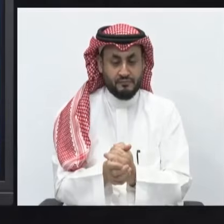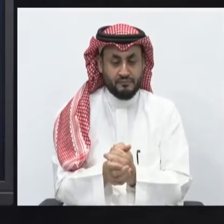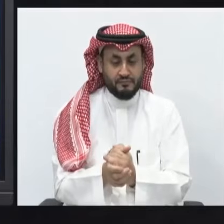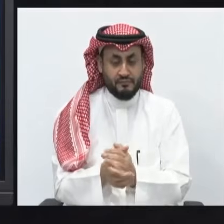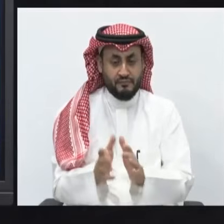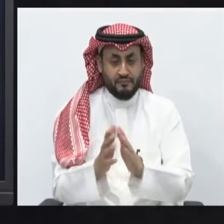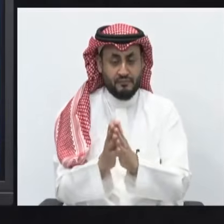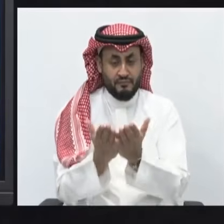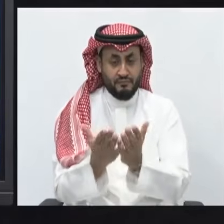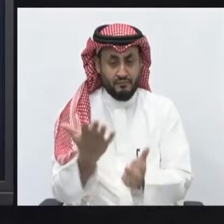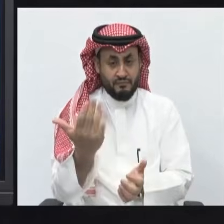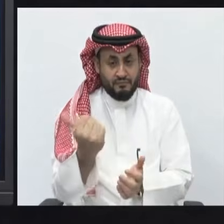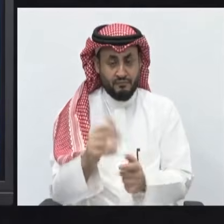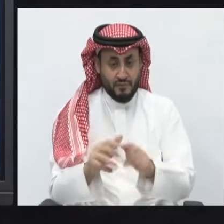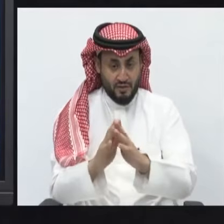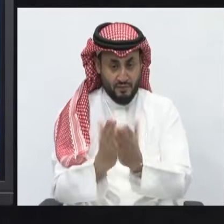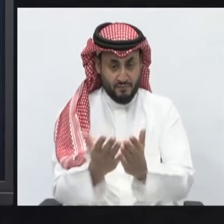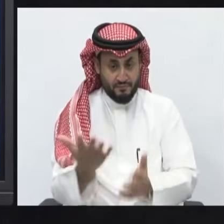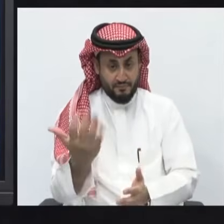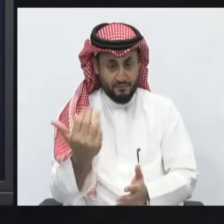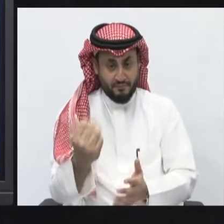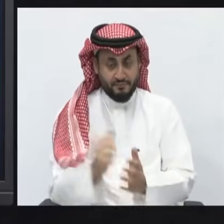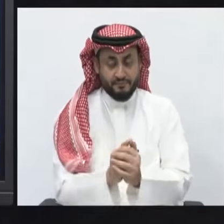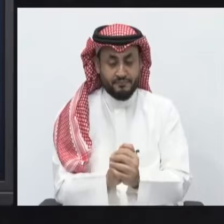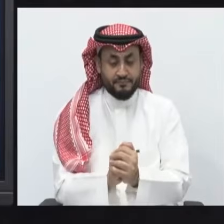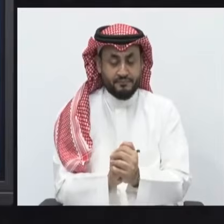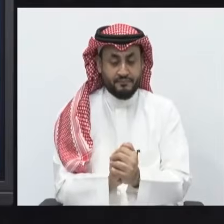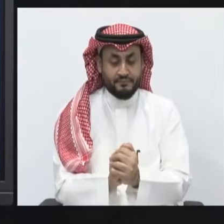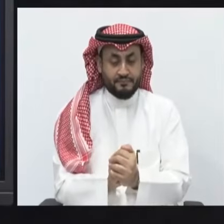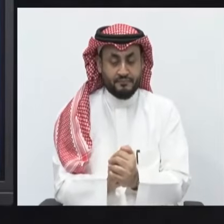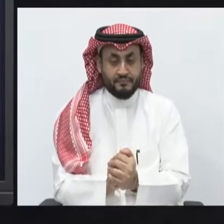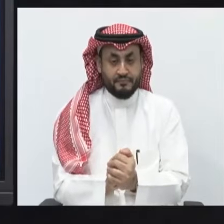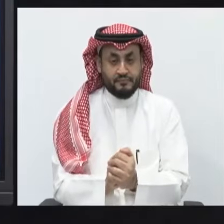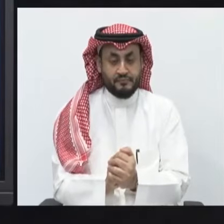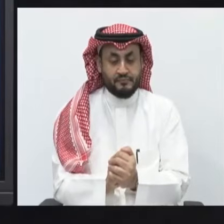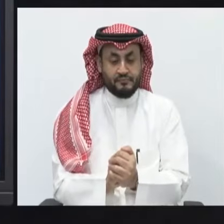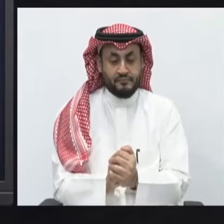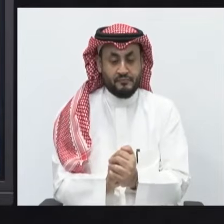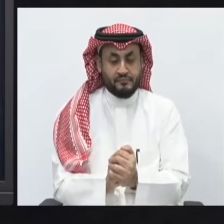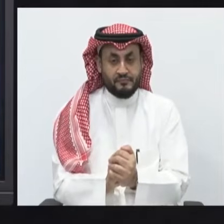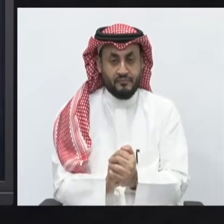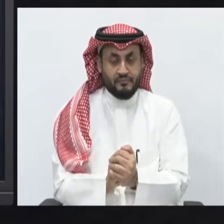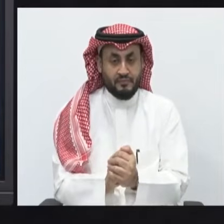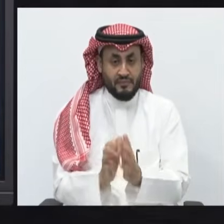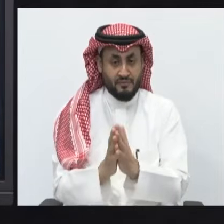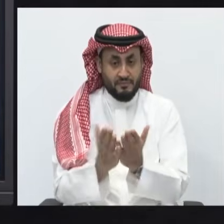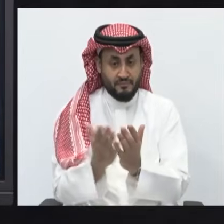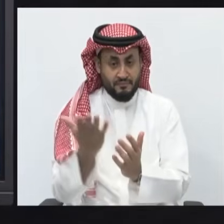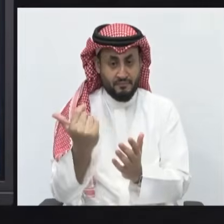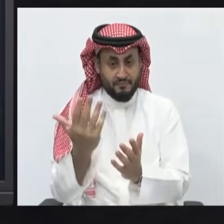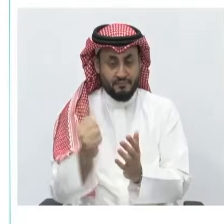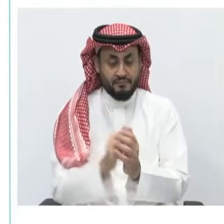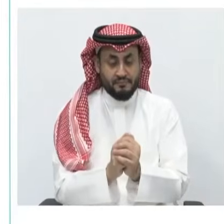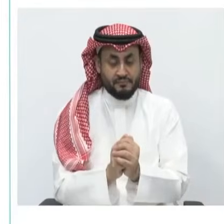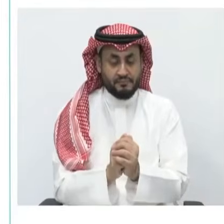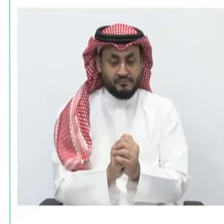page 15, open your books. Open your books on page 15. Page 15.